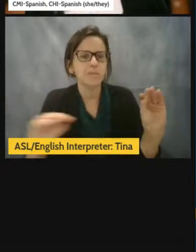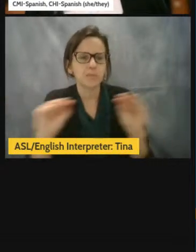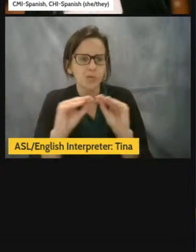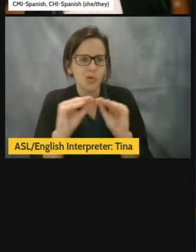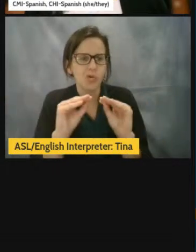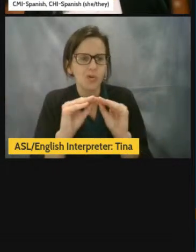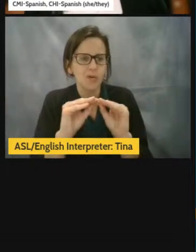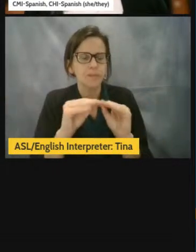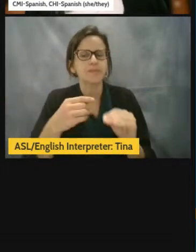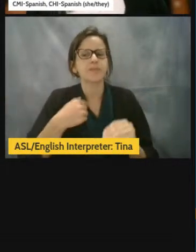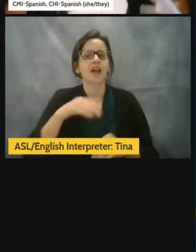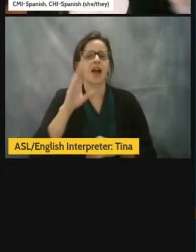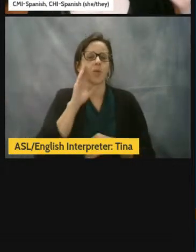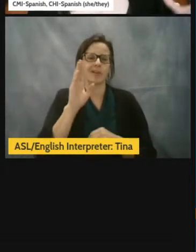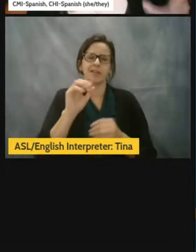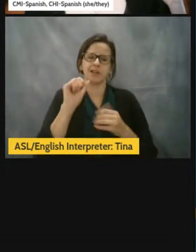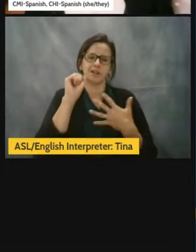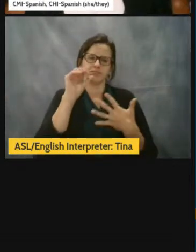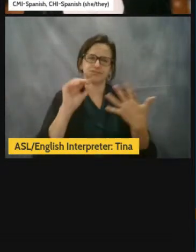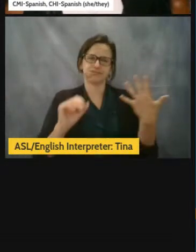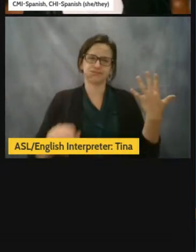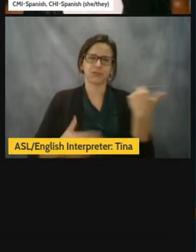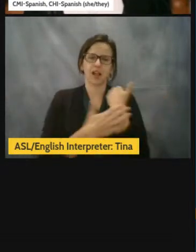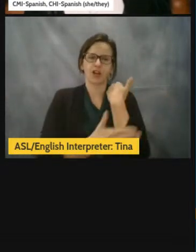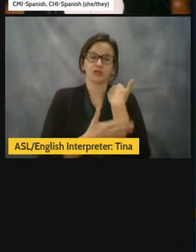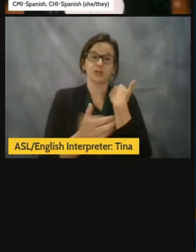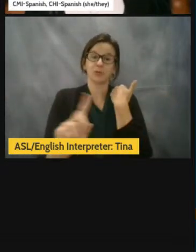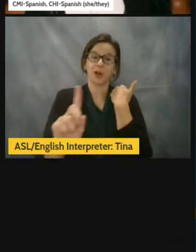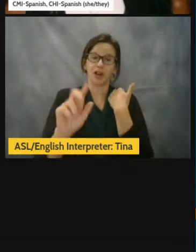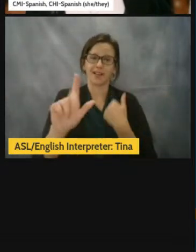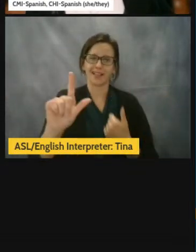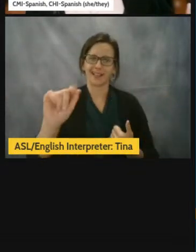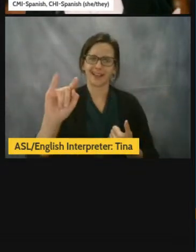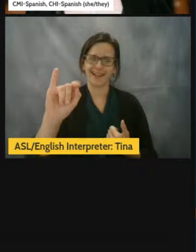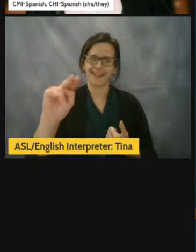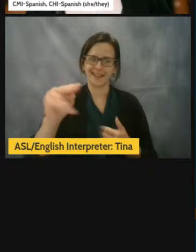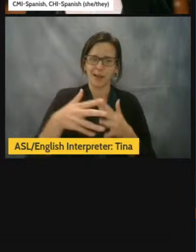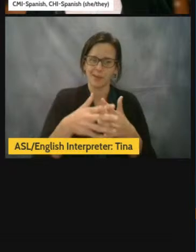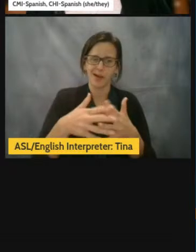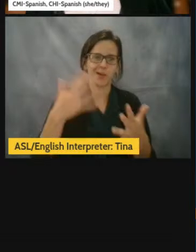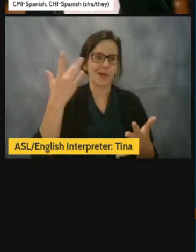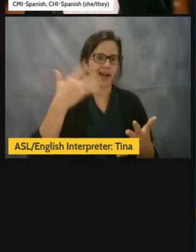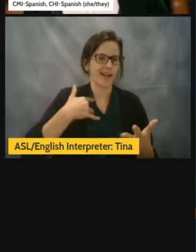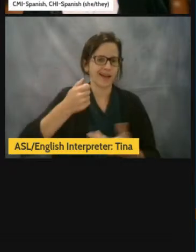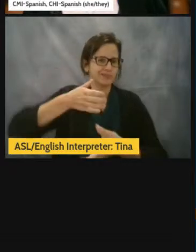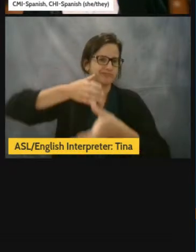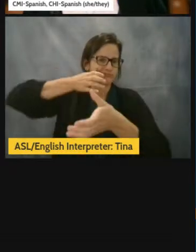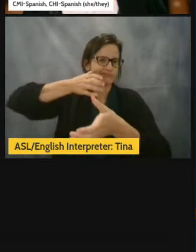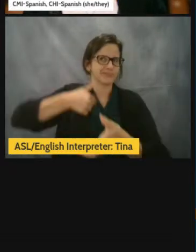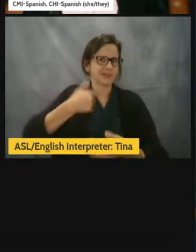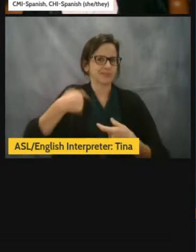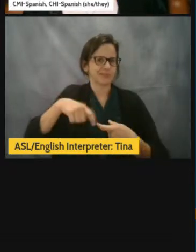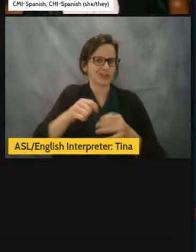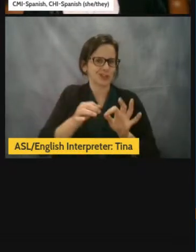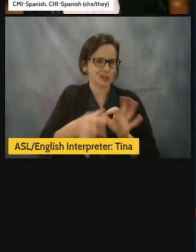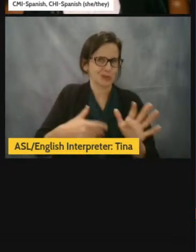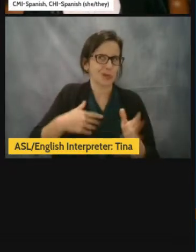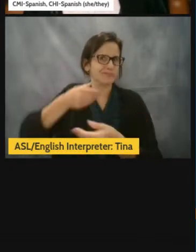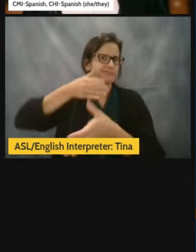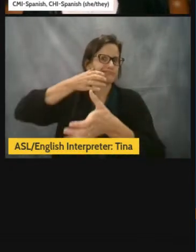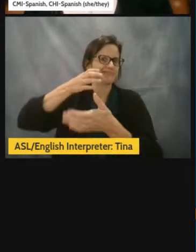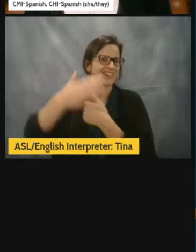Latin America here because that's my wheelhouse as a Spanish interpreter. So a lot of people think